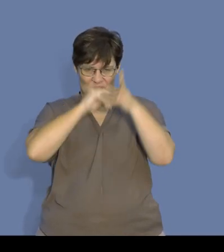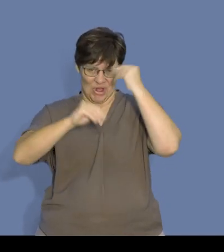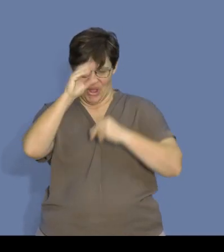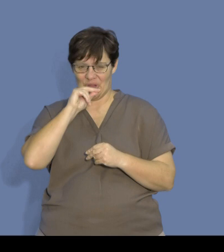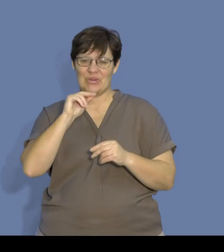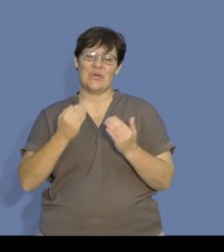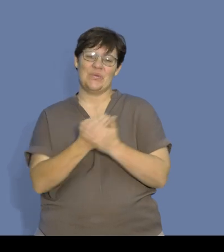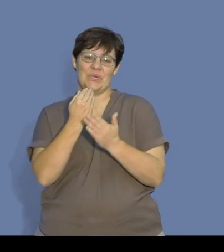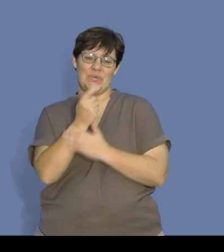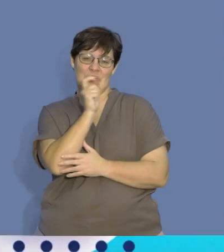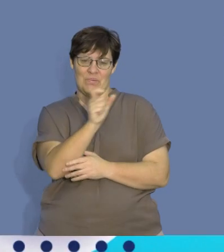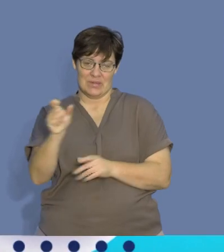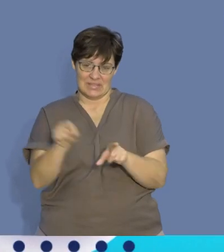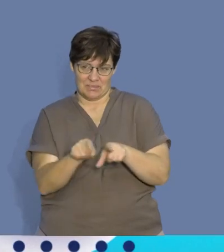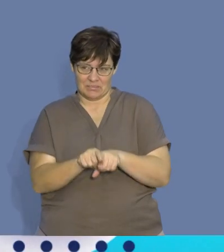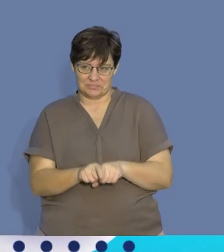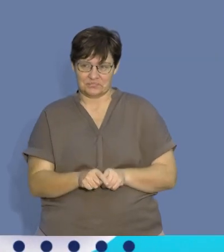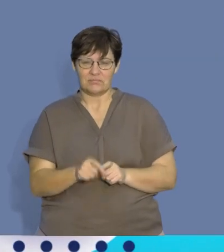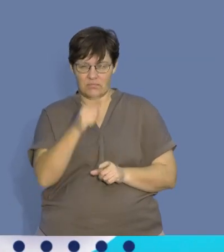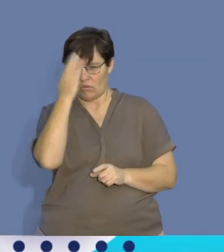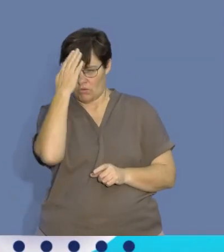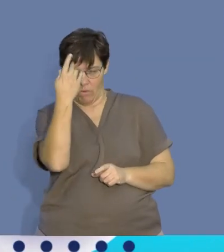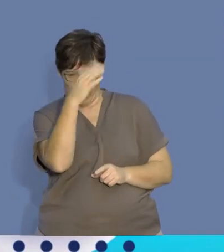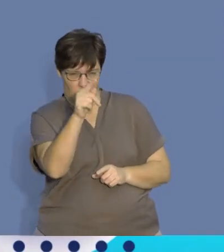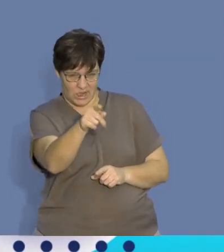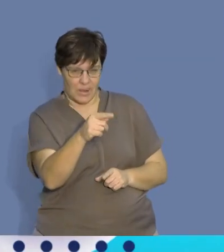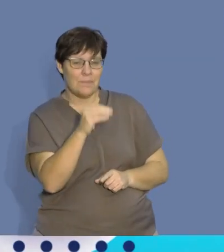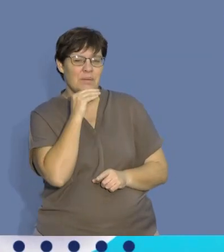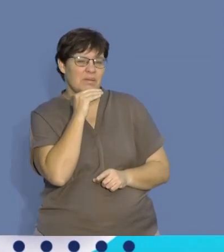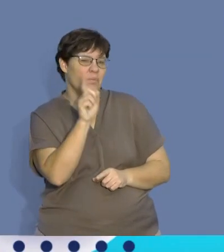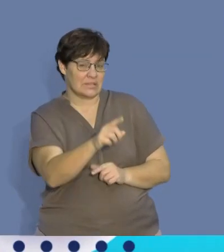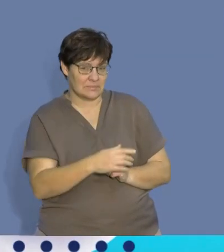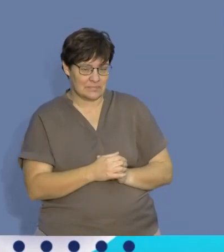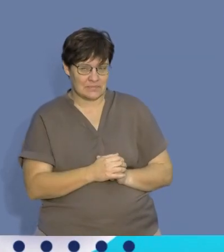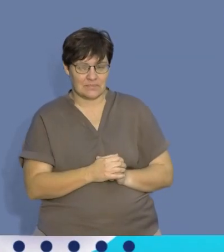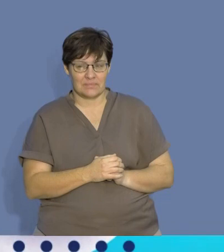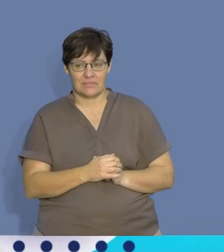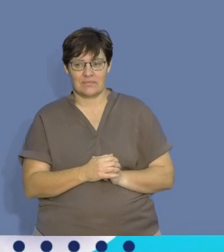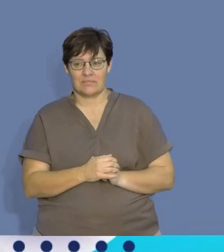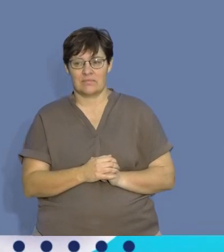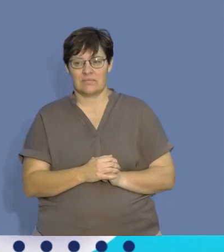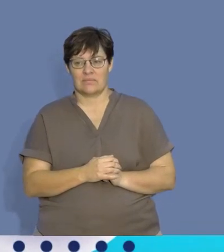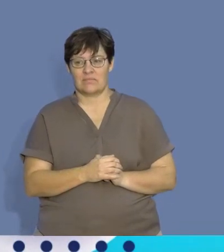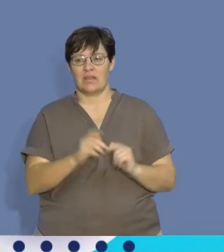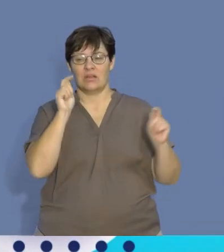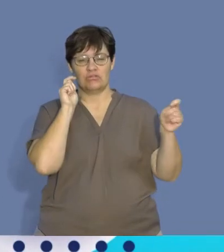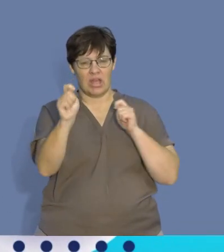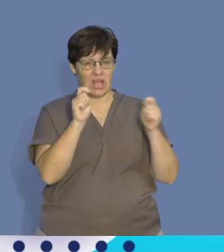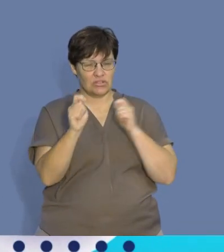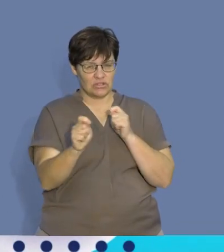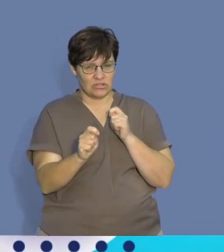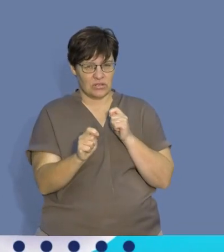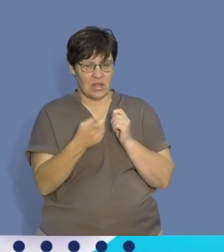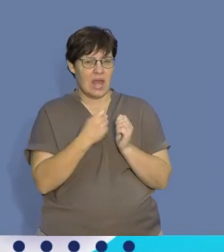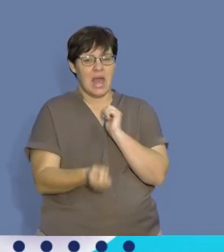to get used to the change in terminology, but I know you guys know exactly what I'm talking about. So what are the